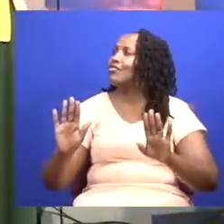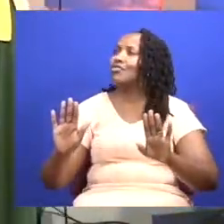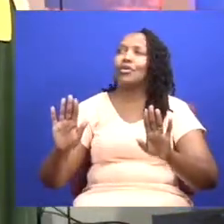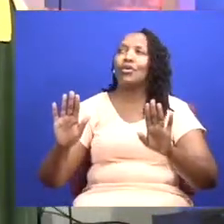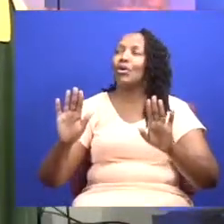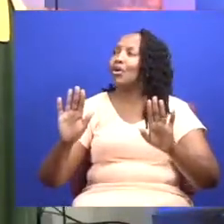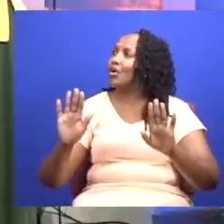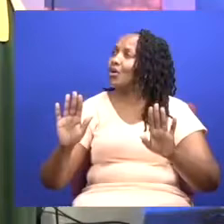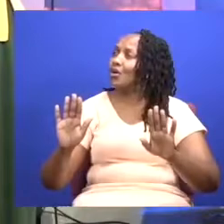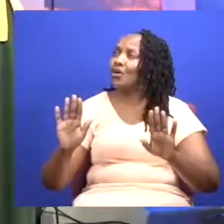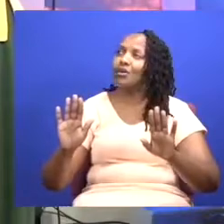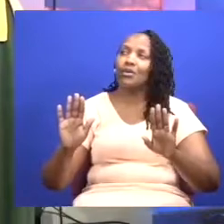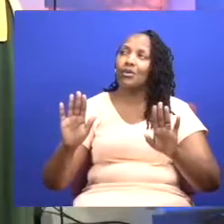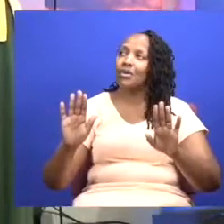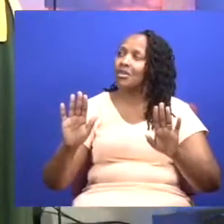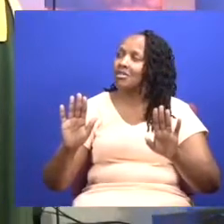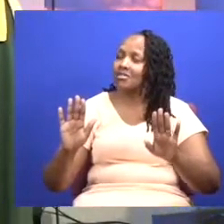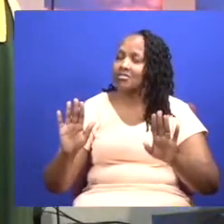are